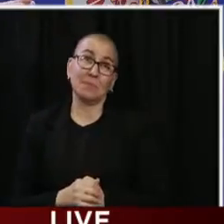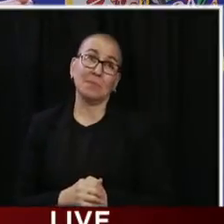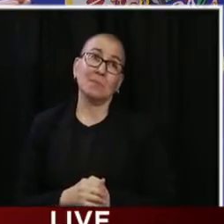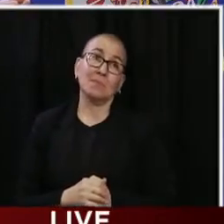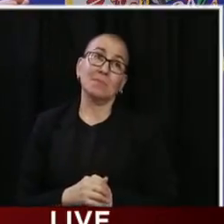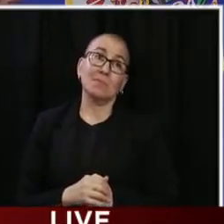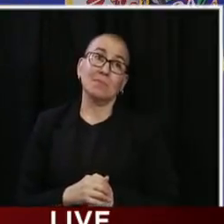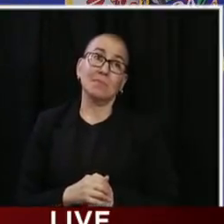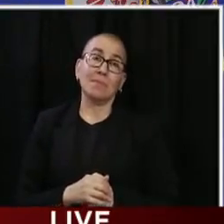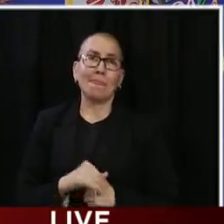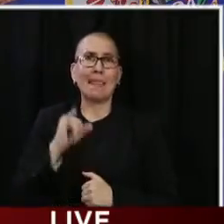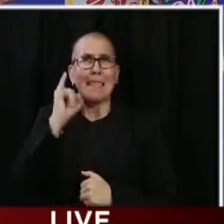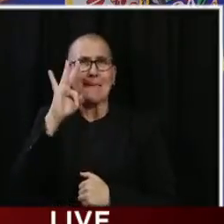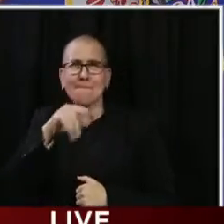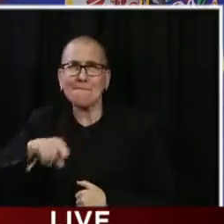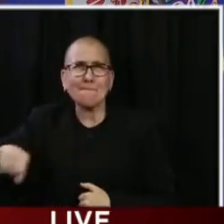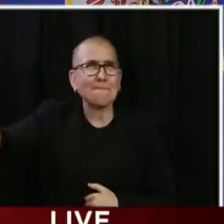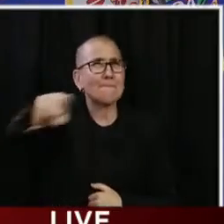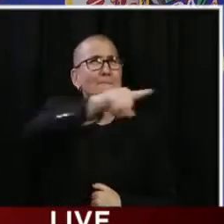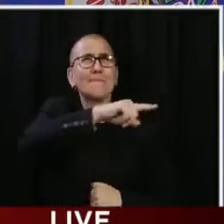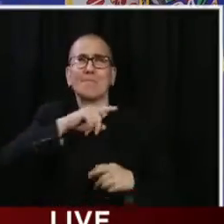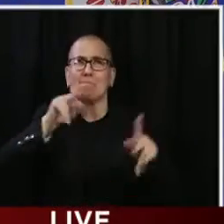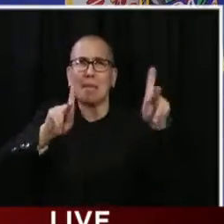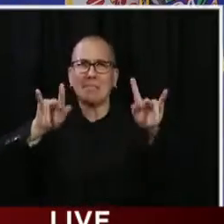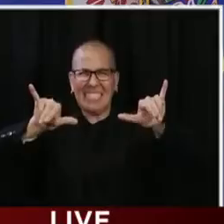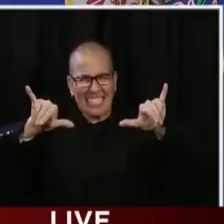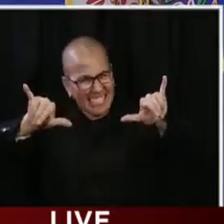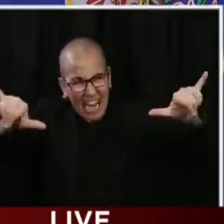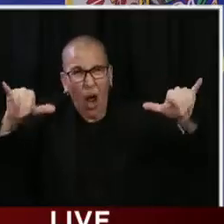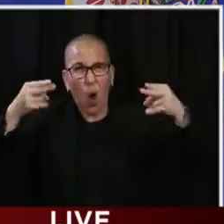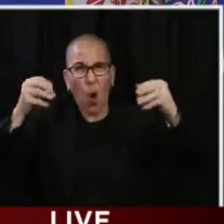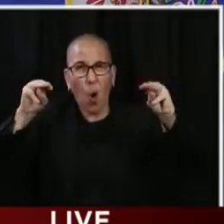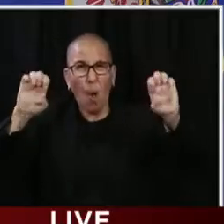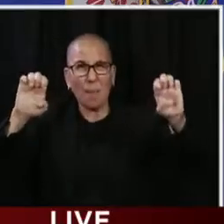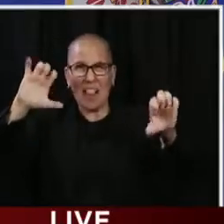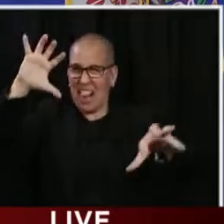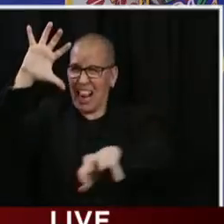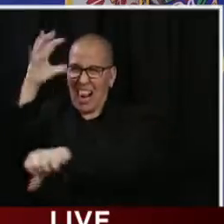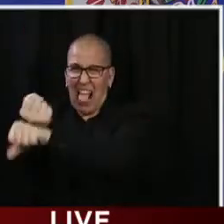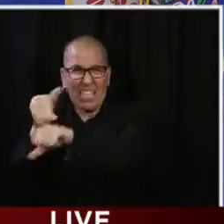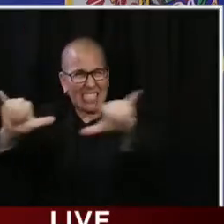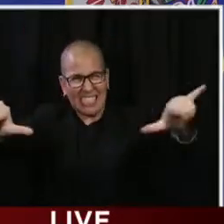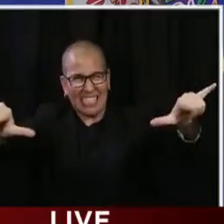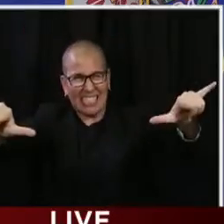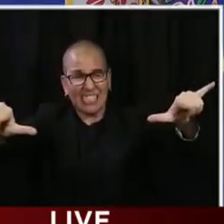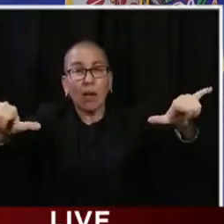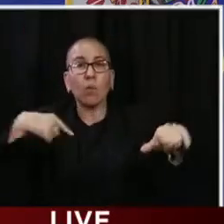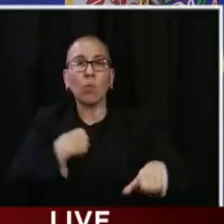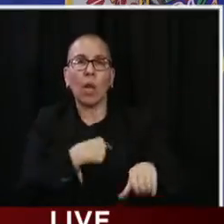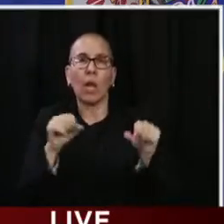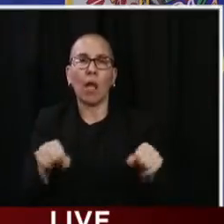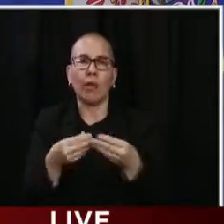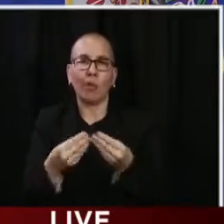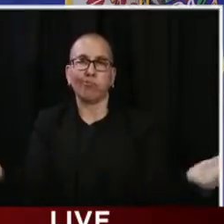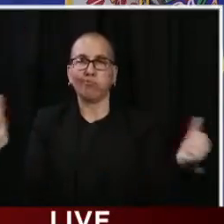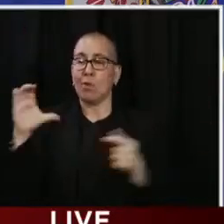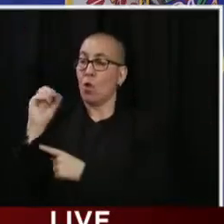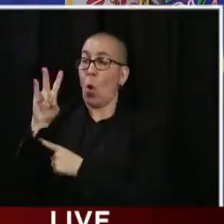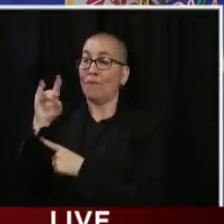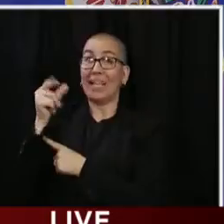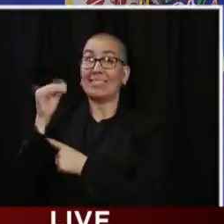everybody down. We know that that wasn't sustainable. We could let everybody go back to what they're doing and it would boil over and we'd see what's